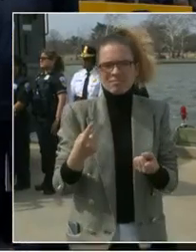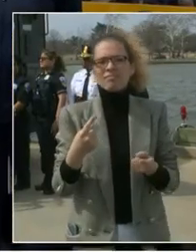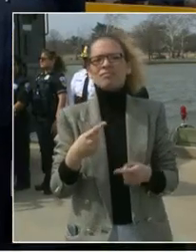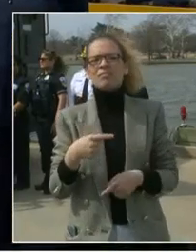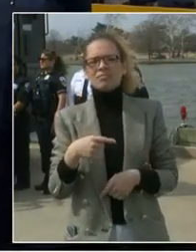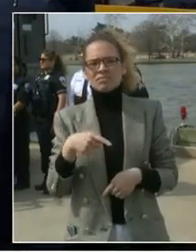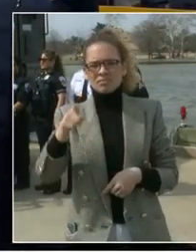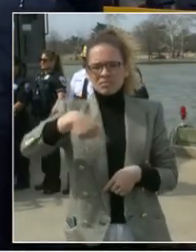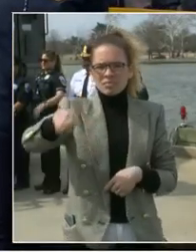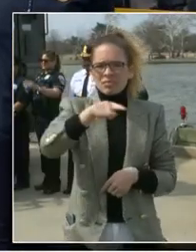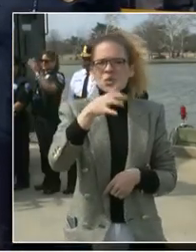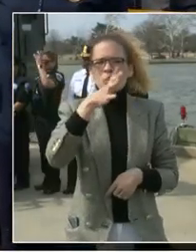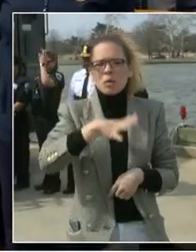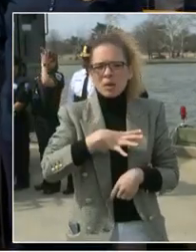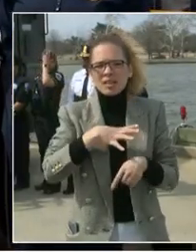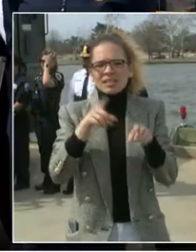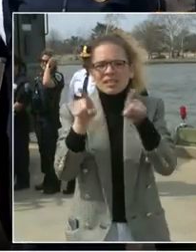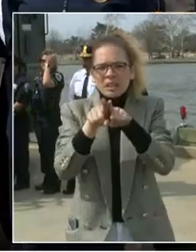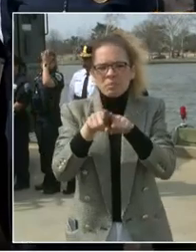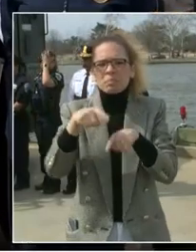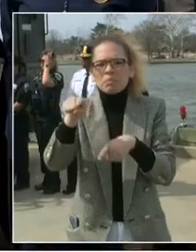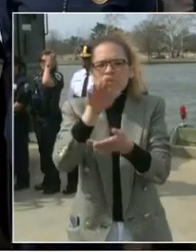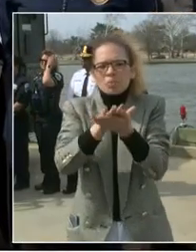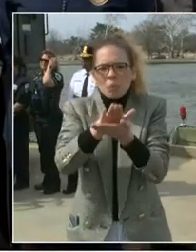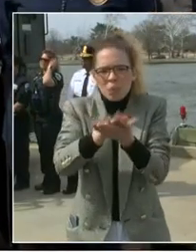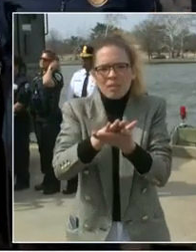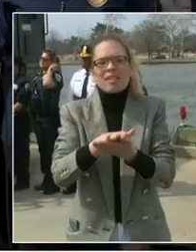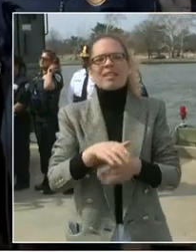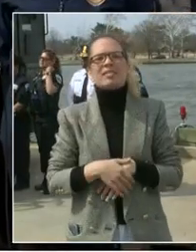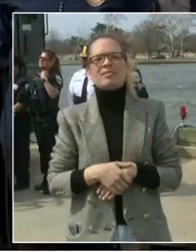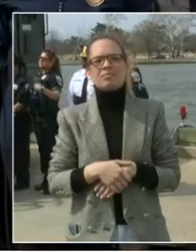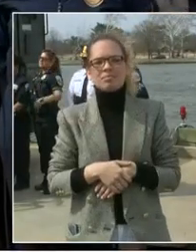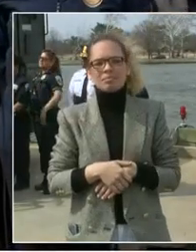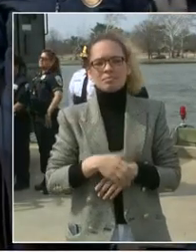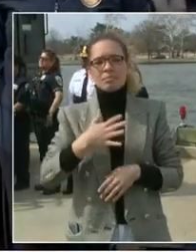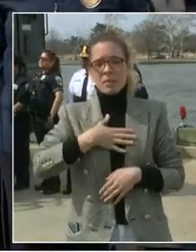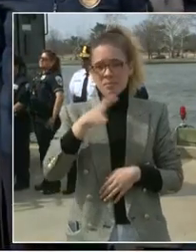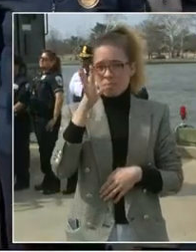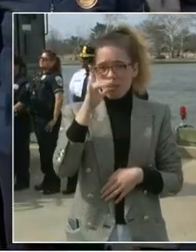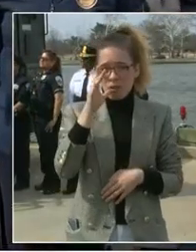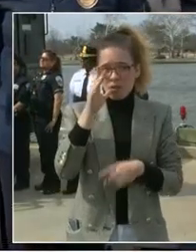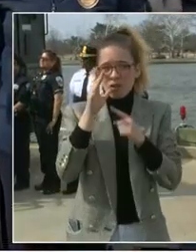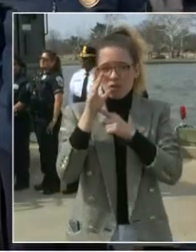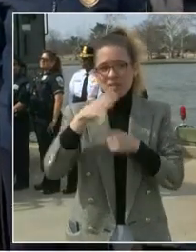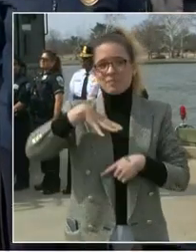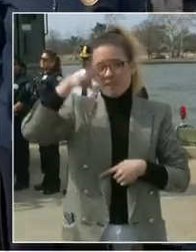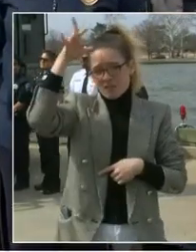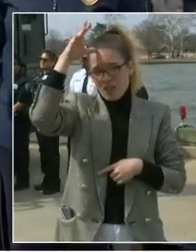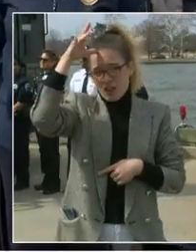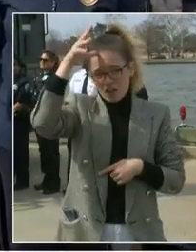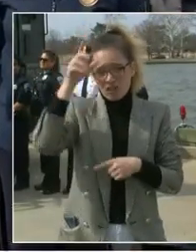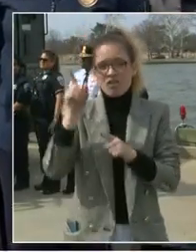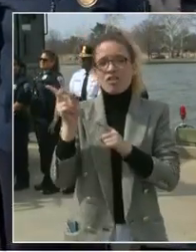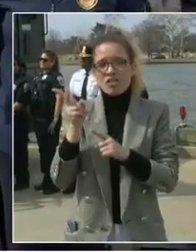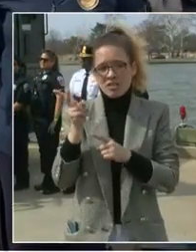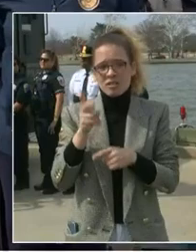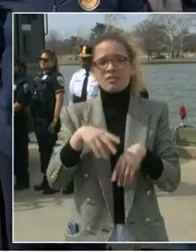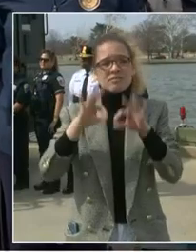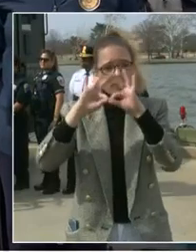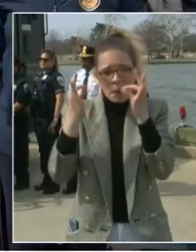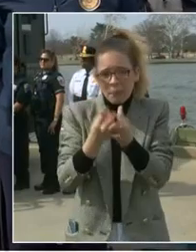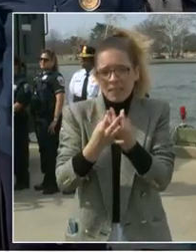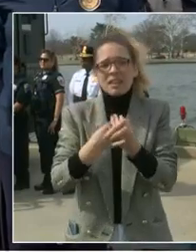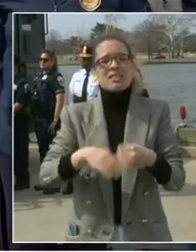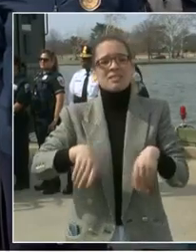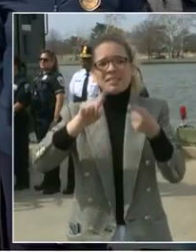the same schools. Through the backing of Maria and my dad, John, family and friends, after high school,